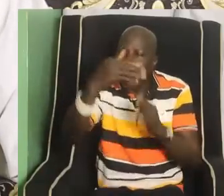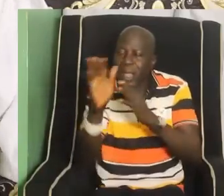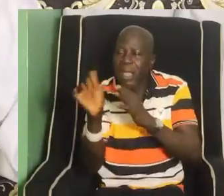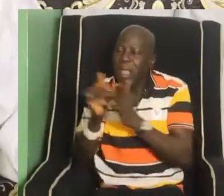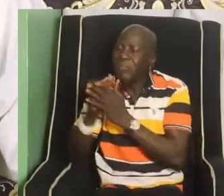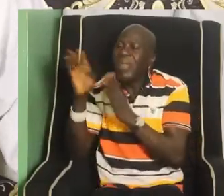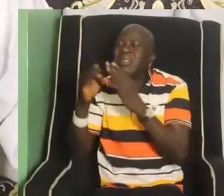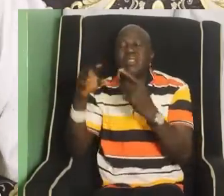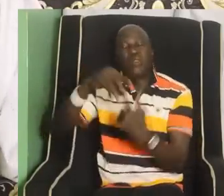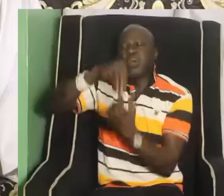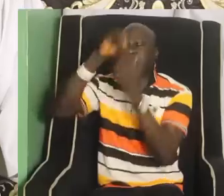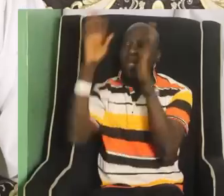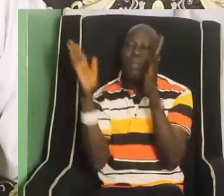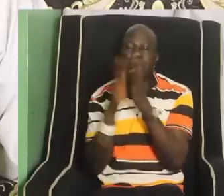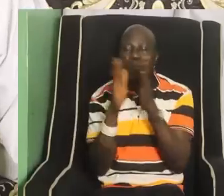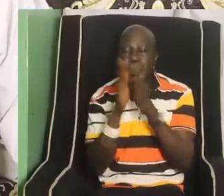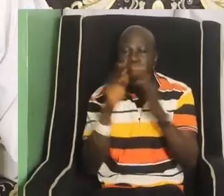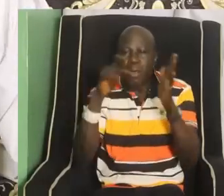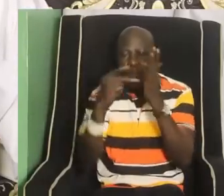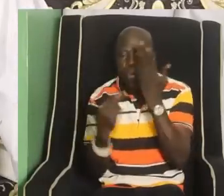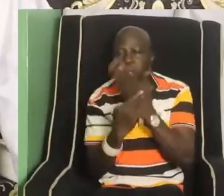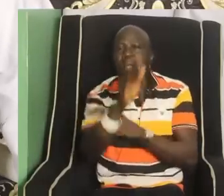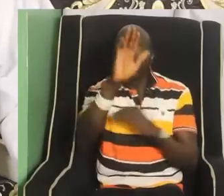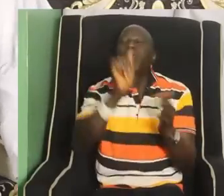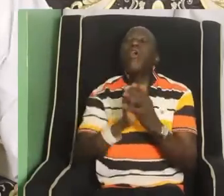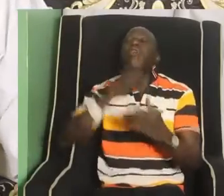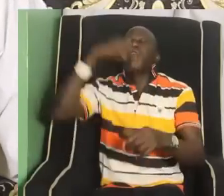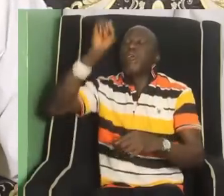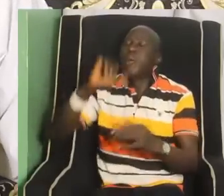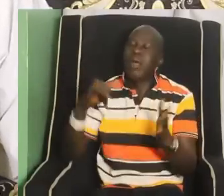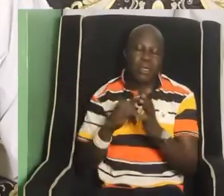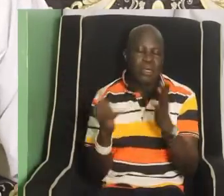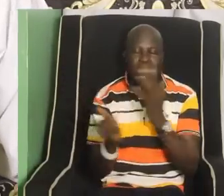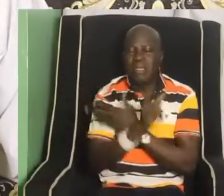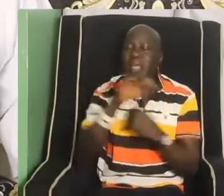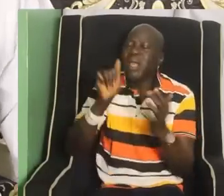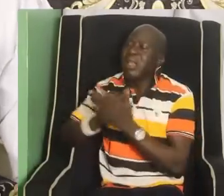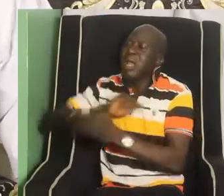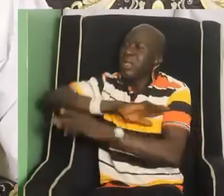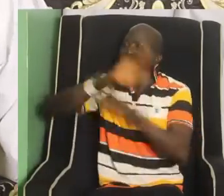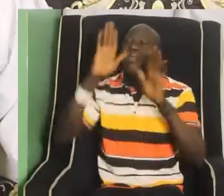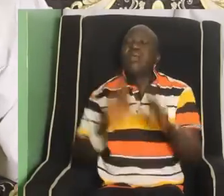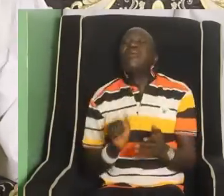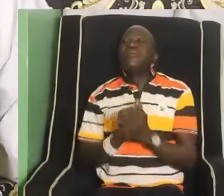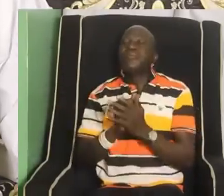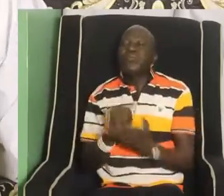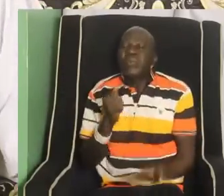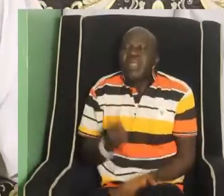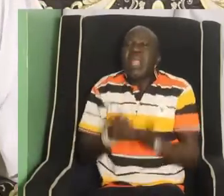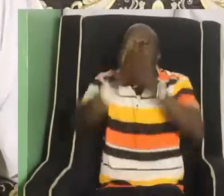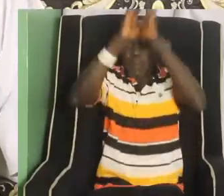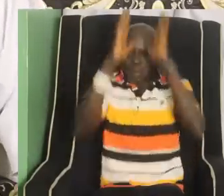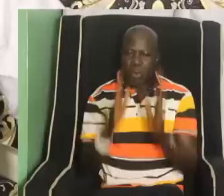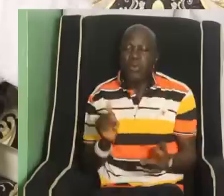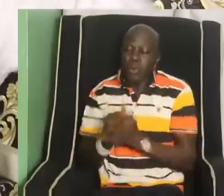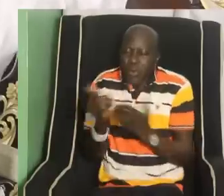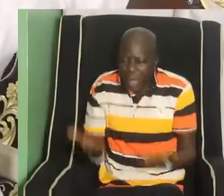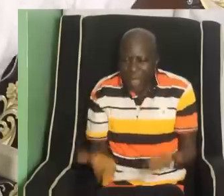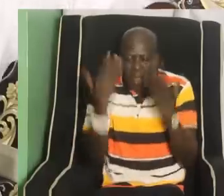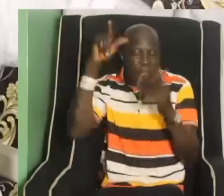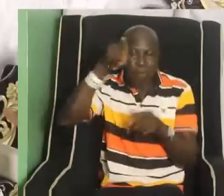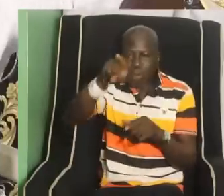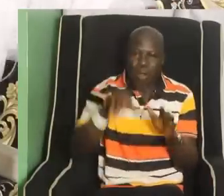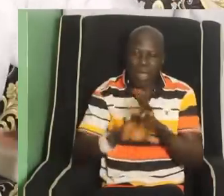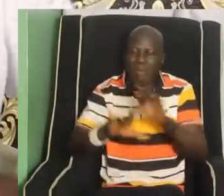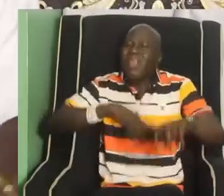Listen to me, sir. This is a special program. It's the Lord of our day. In a long war, did you put a disaster? Instant, I must write for your